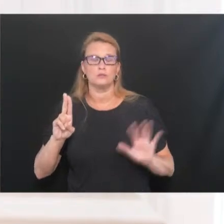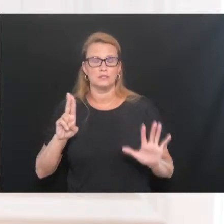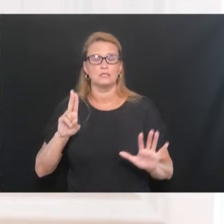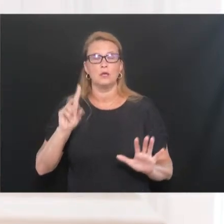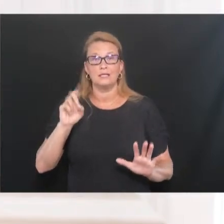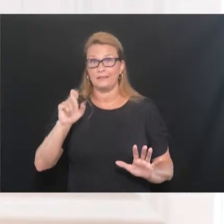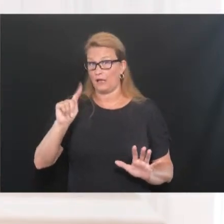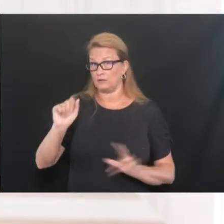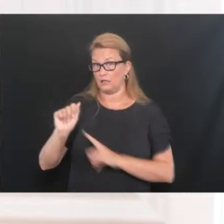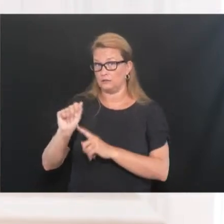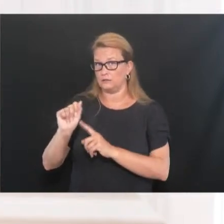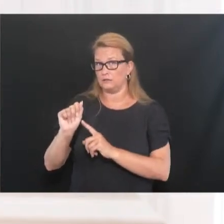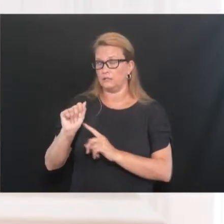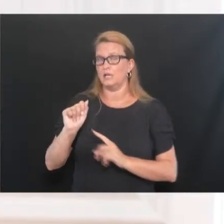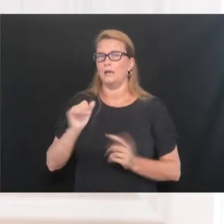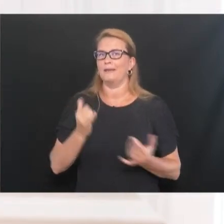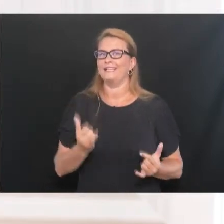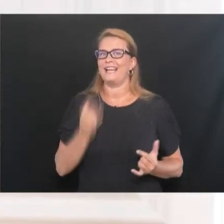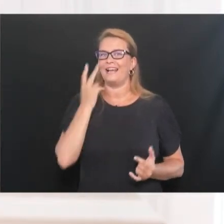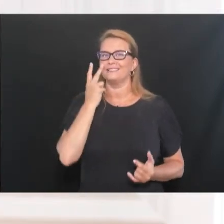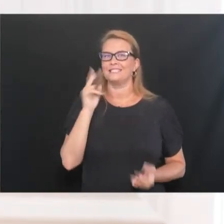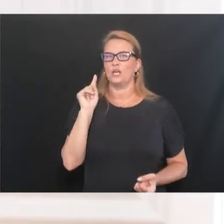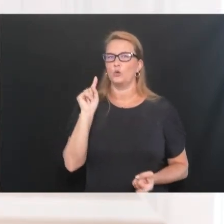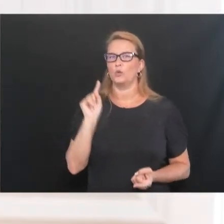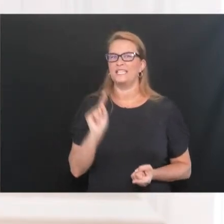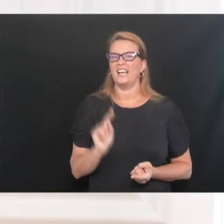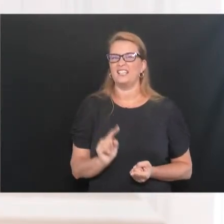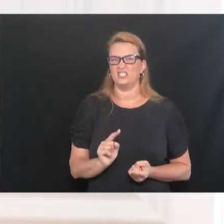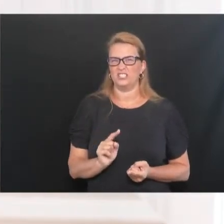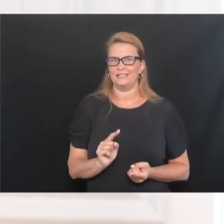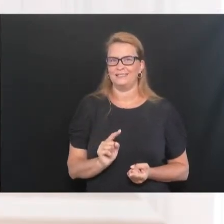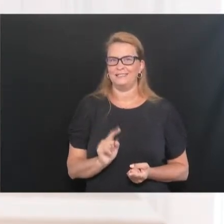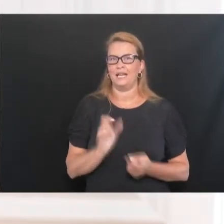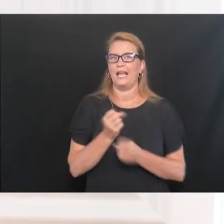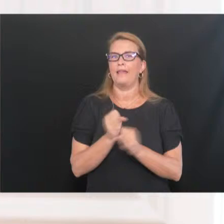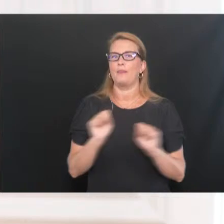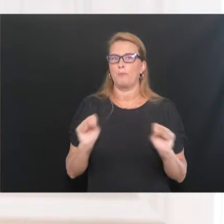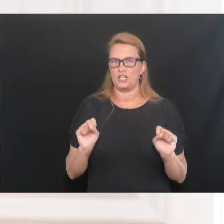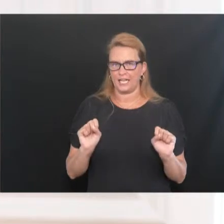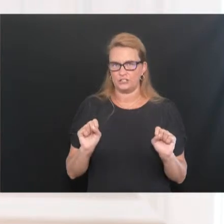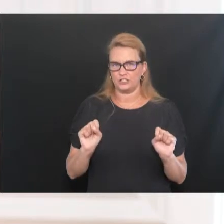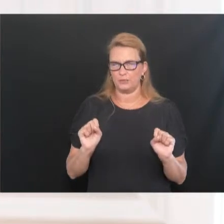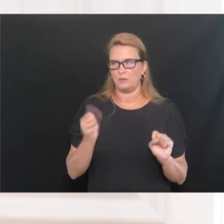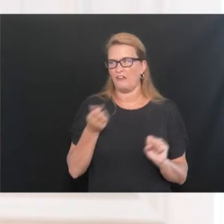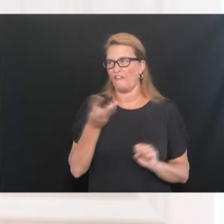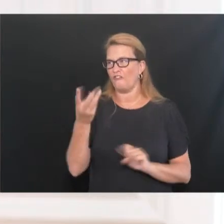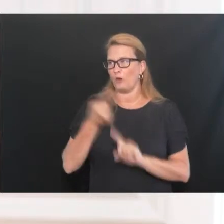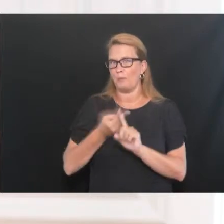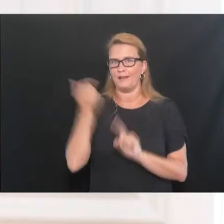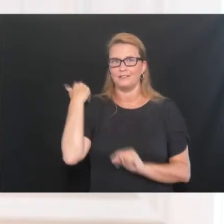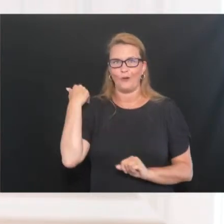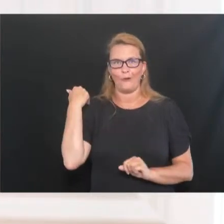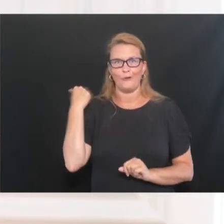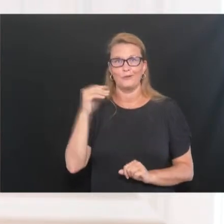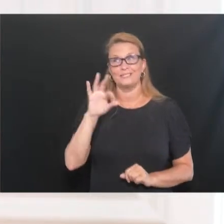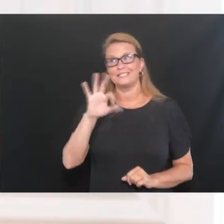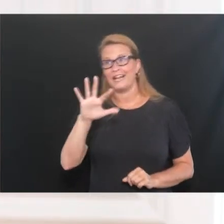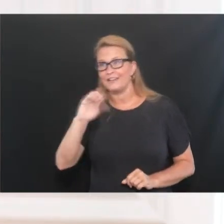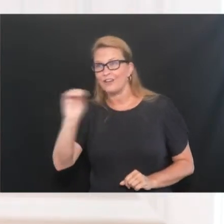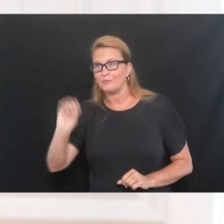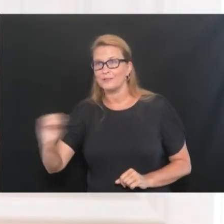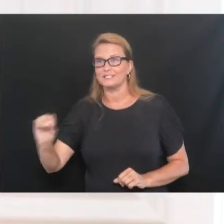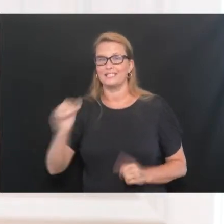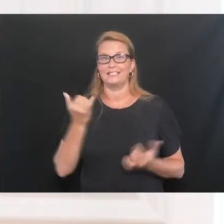they'd seen that there has been some reduction in that protection. Back, a few months ago, it was 95%, not